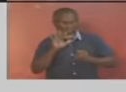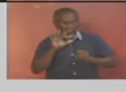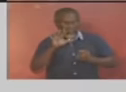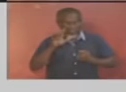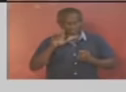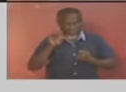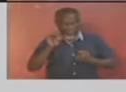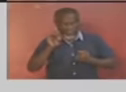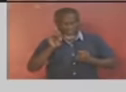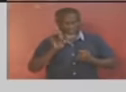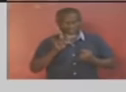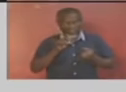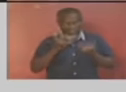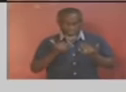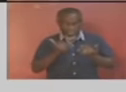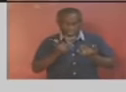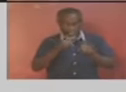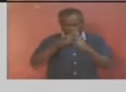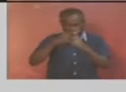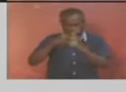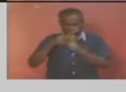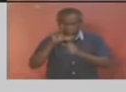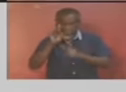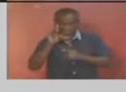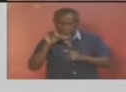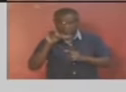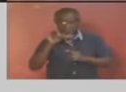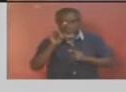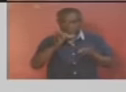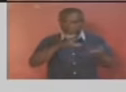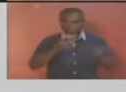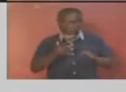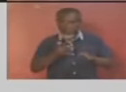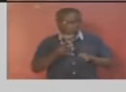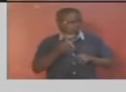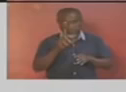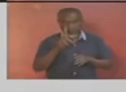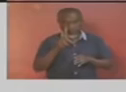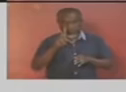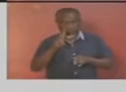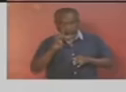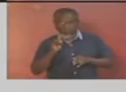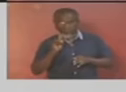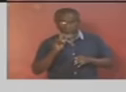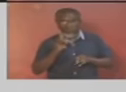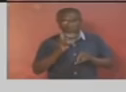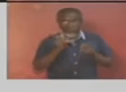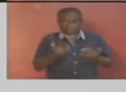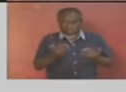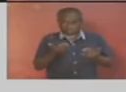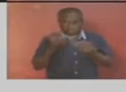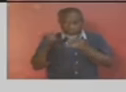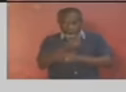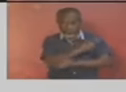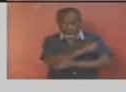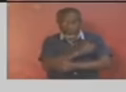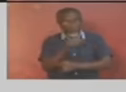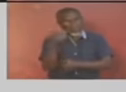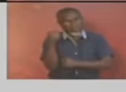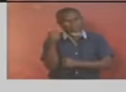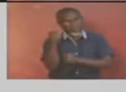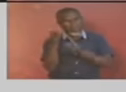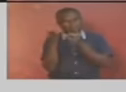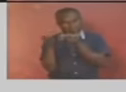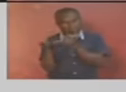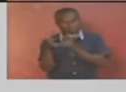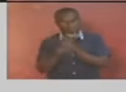cases 88, deaths at 140, and total patients in hospital are now at 10. In our step-down facility, there are